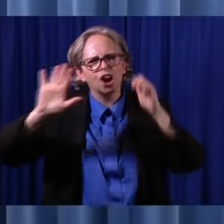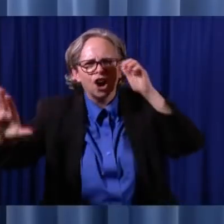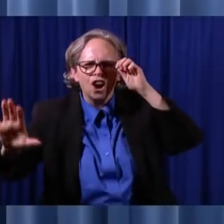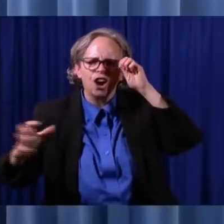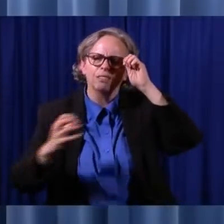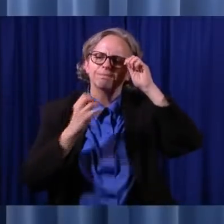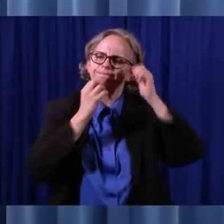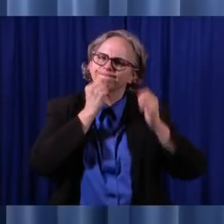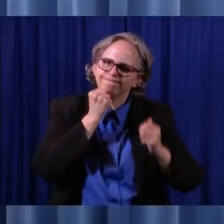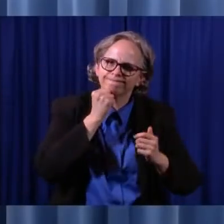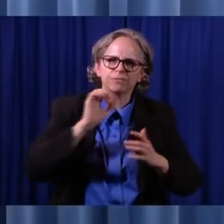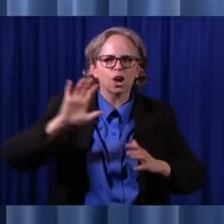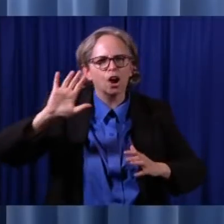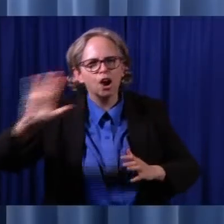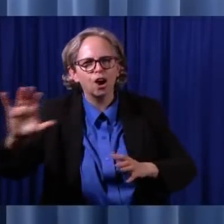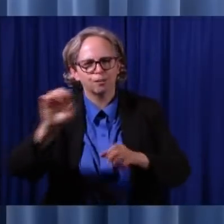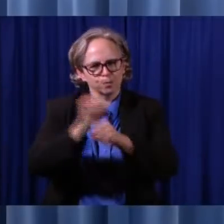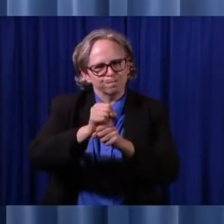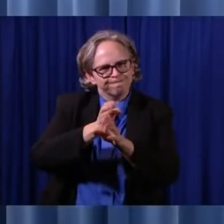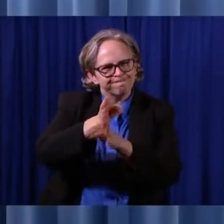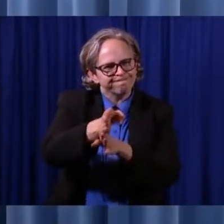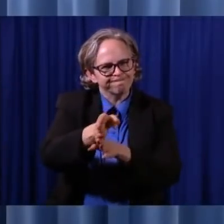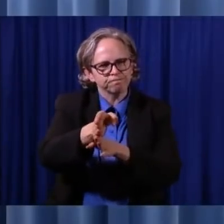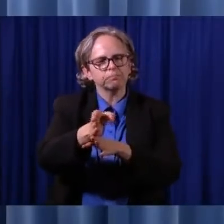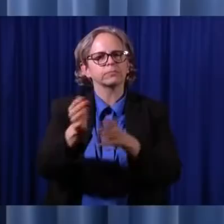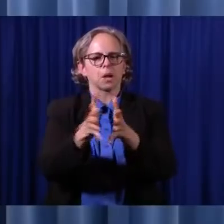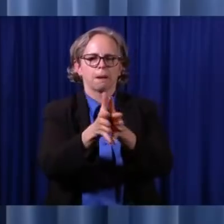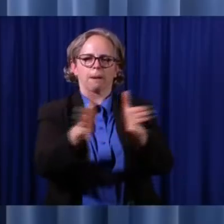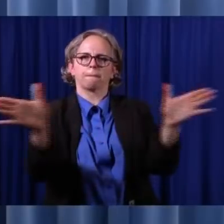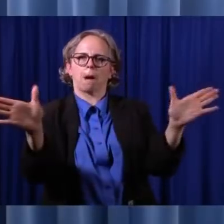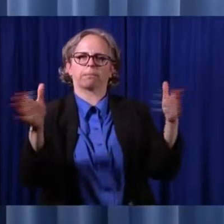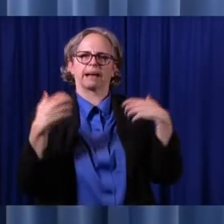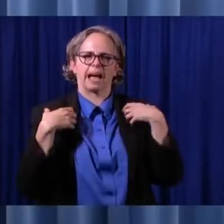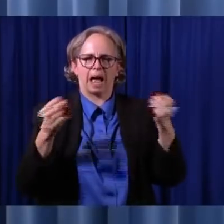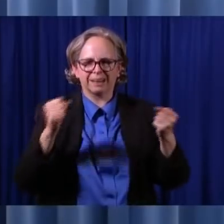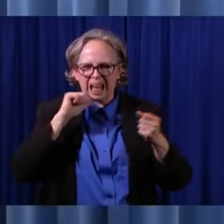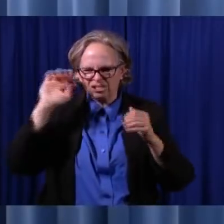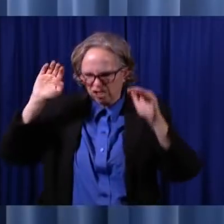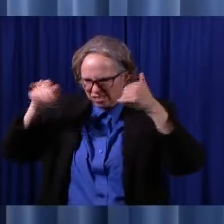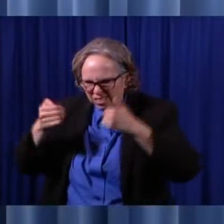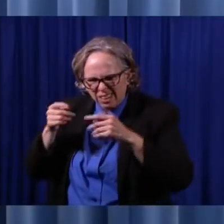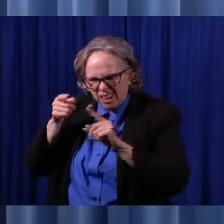Ohioans over and beyond the COVID-19.